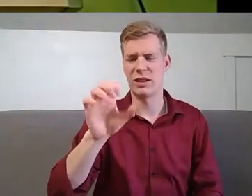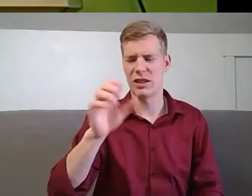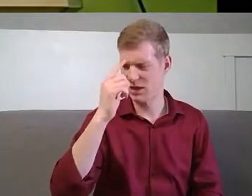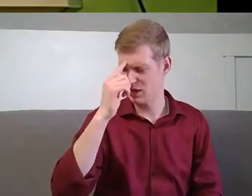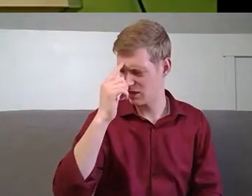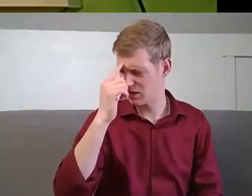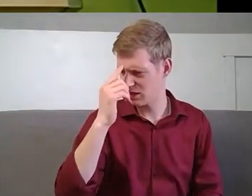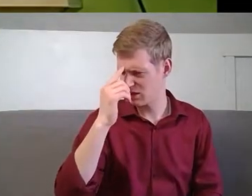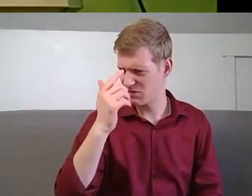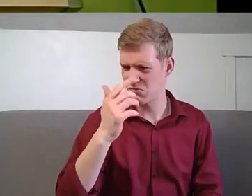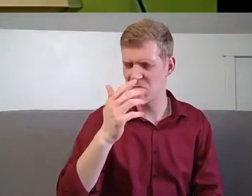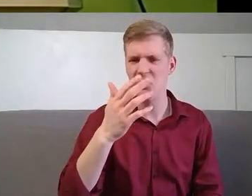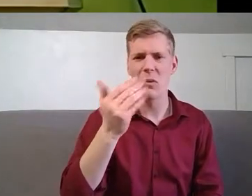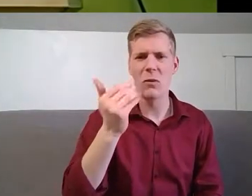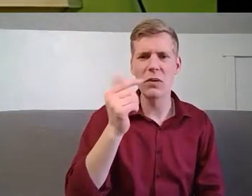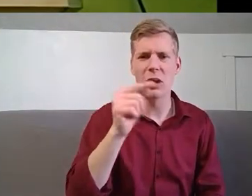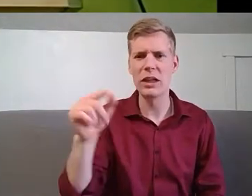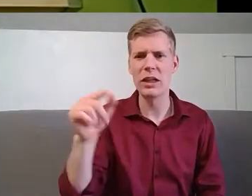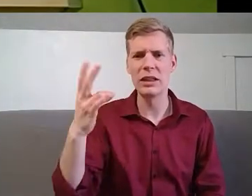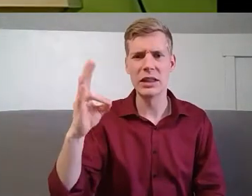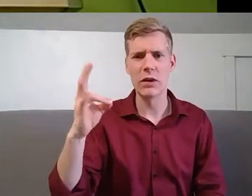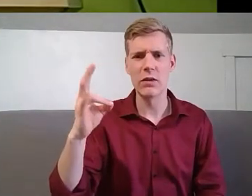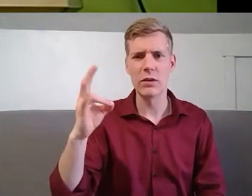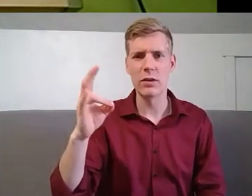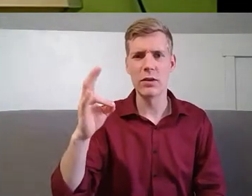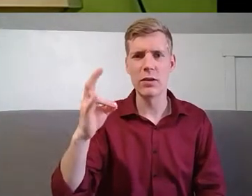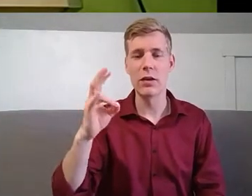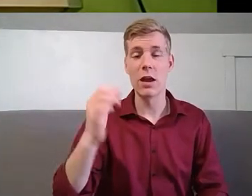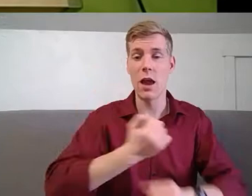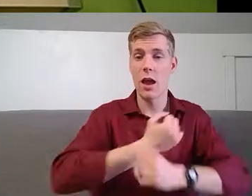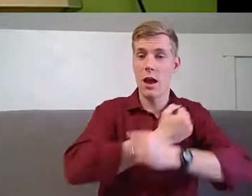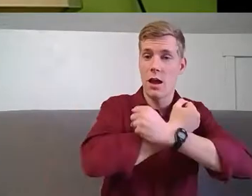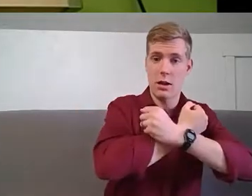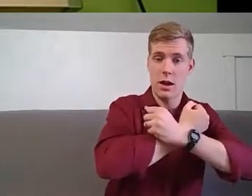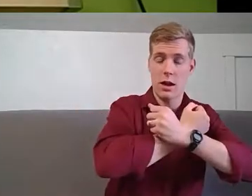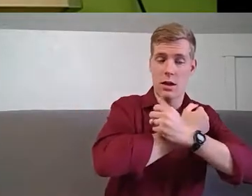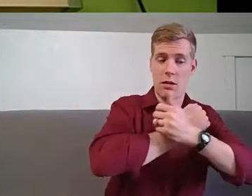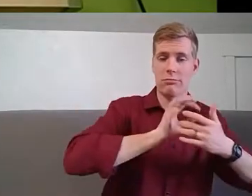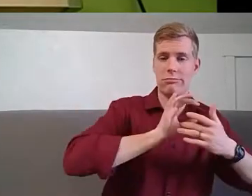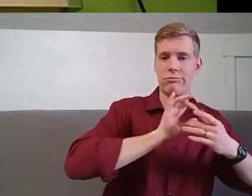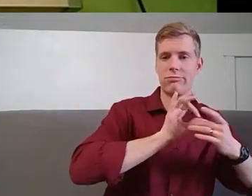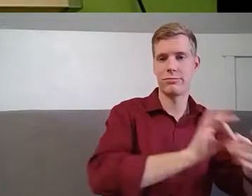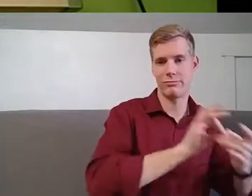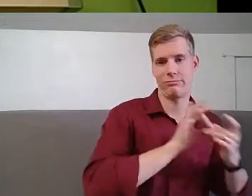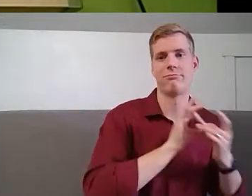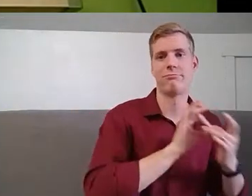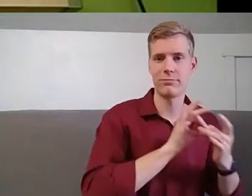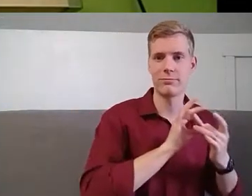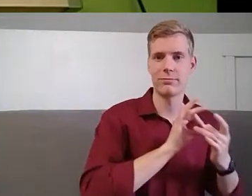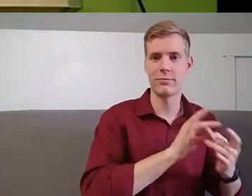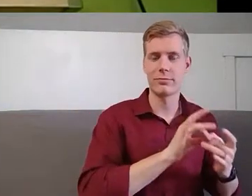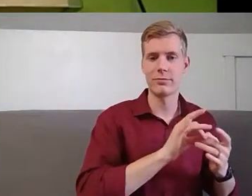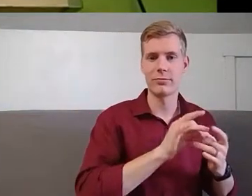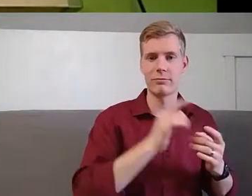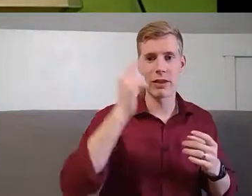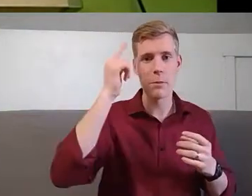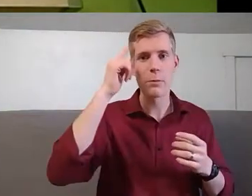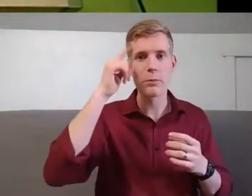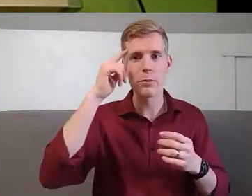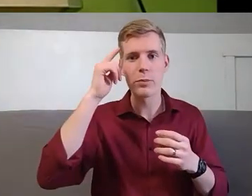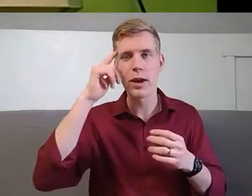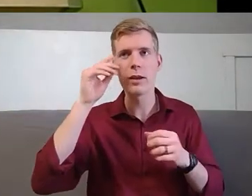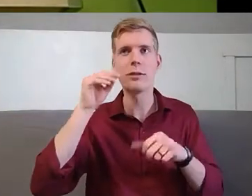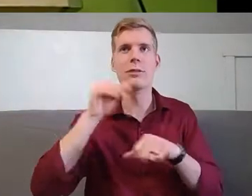it's about 15 to 17 seconds, I can't remember, you create a connection that releases endorphins and makes your